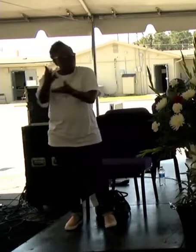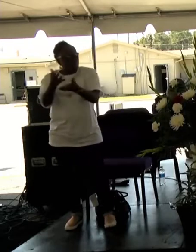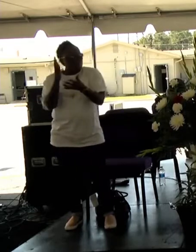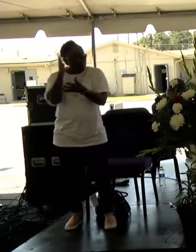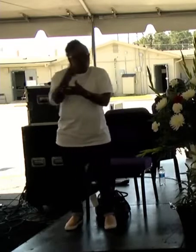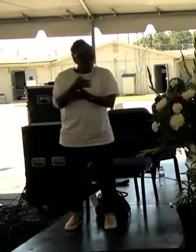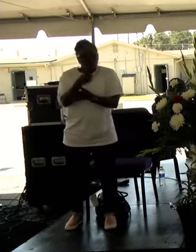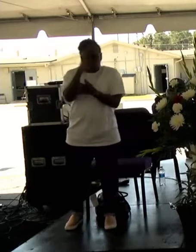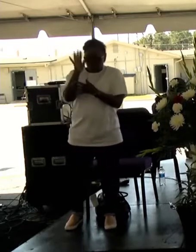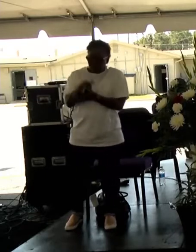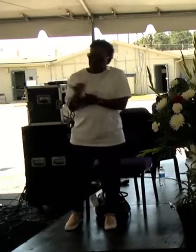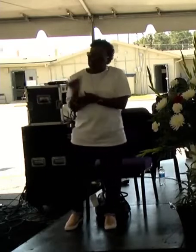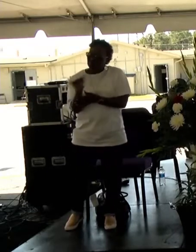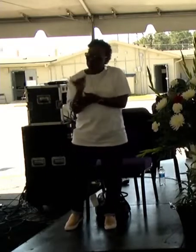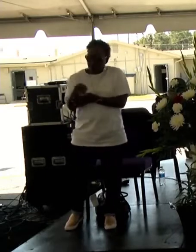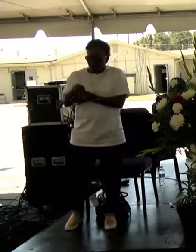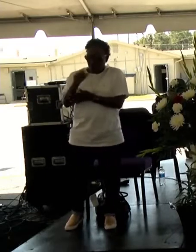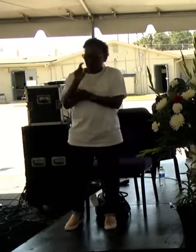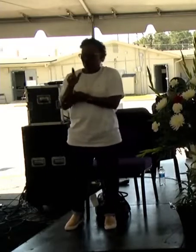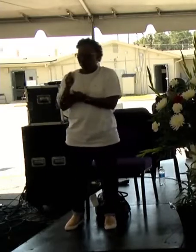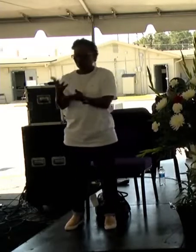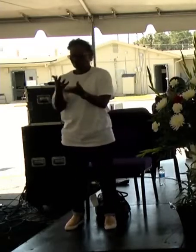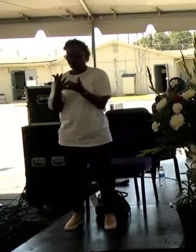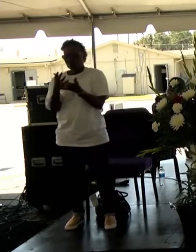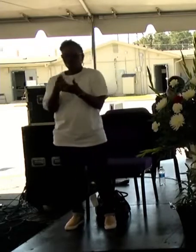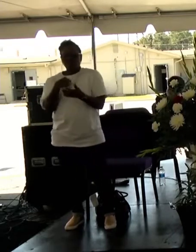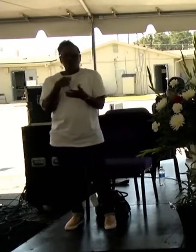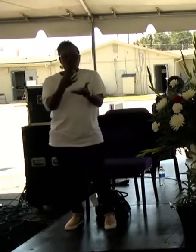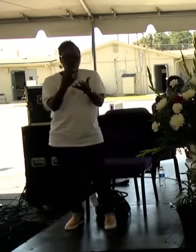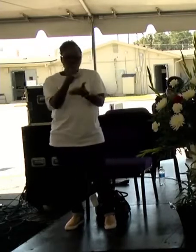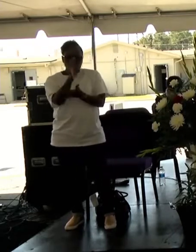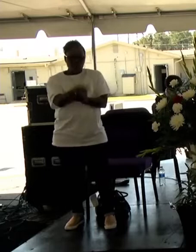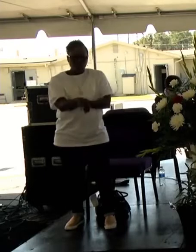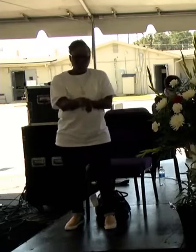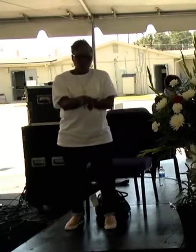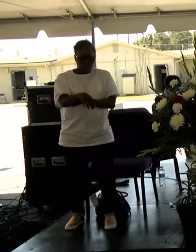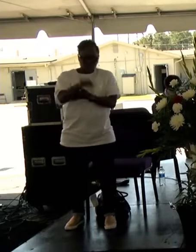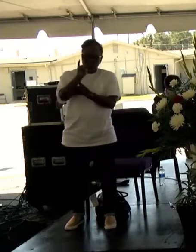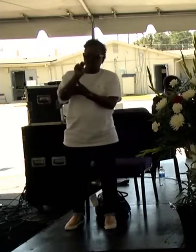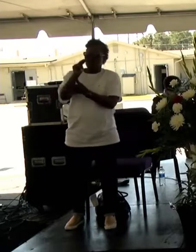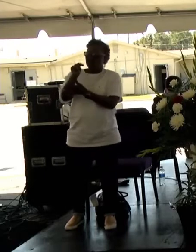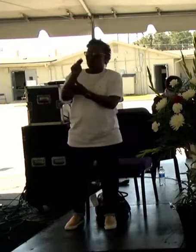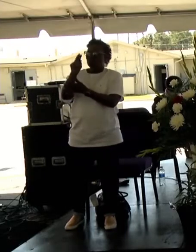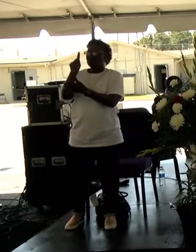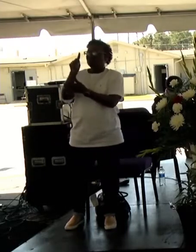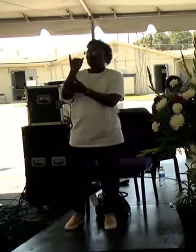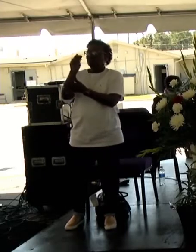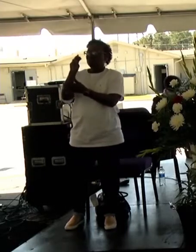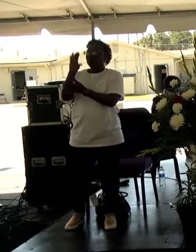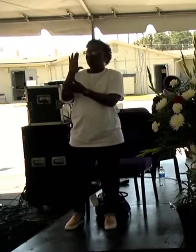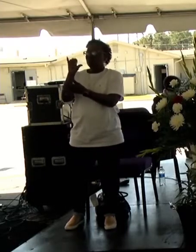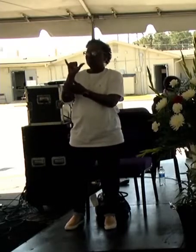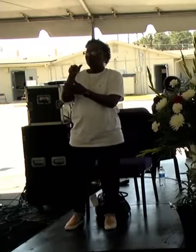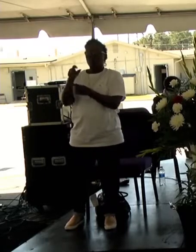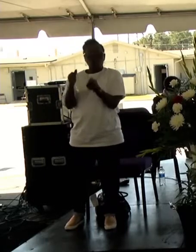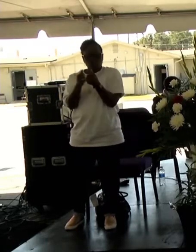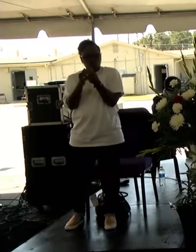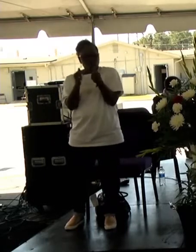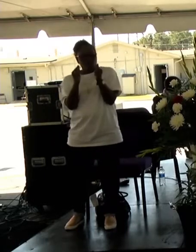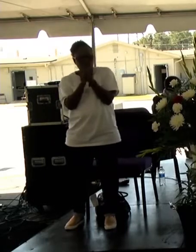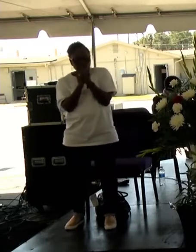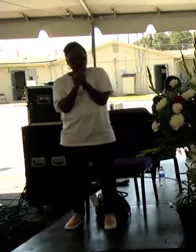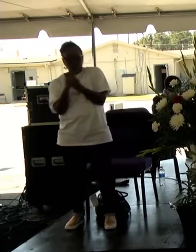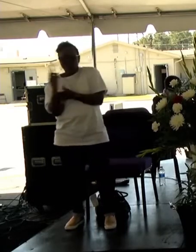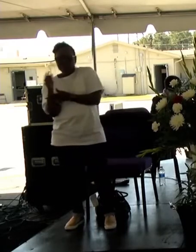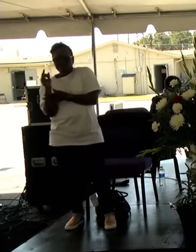that's what Paul wanted to do. He said, I want intimacy without inconsistency. Because let me tell you, when you don't believe in the power of the resurrection, Brother